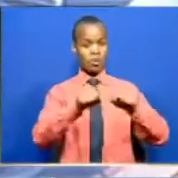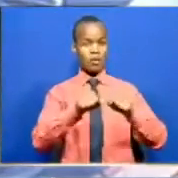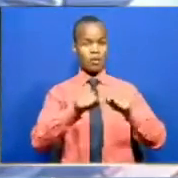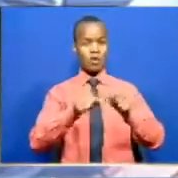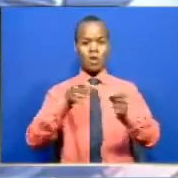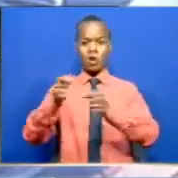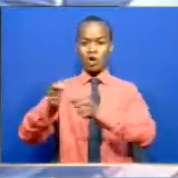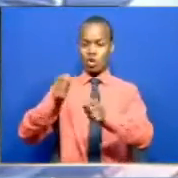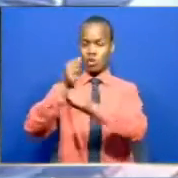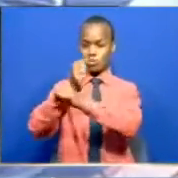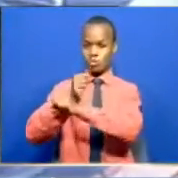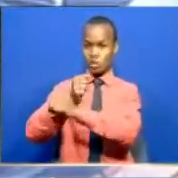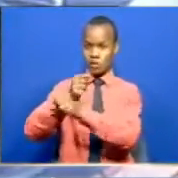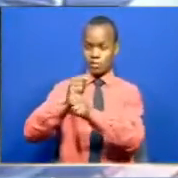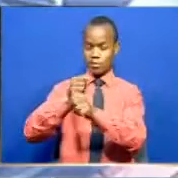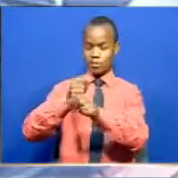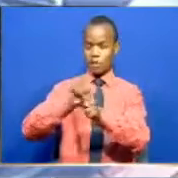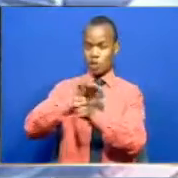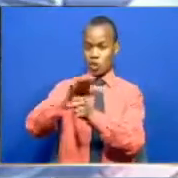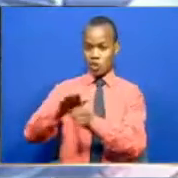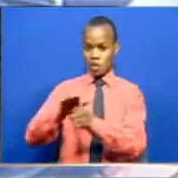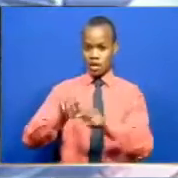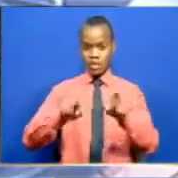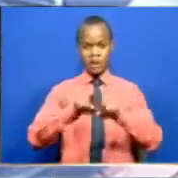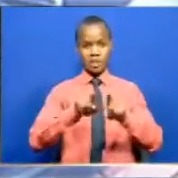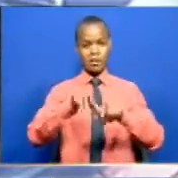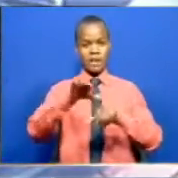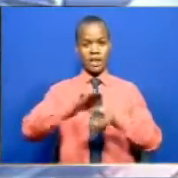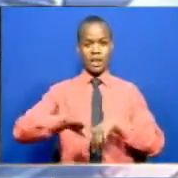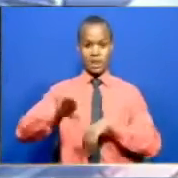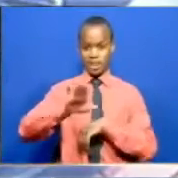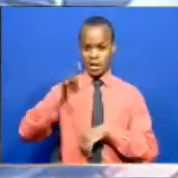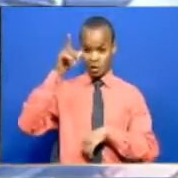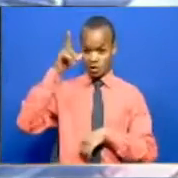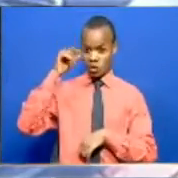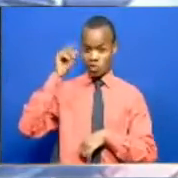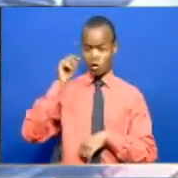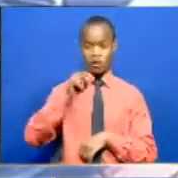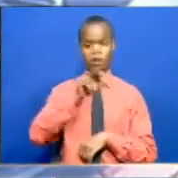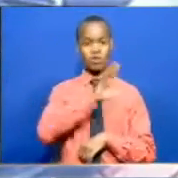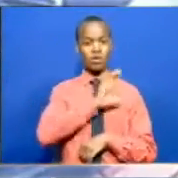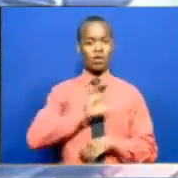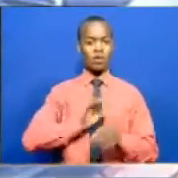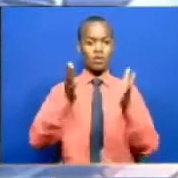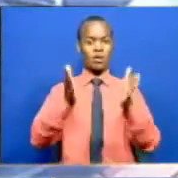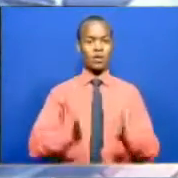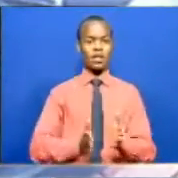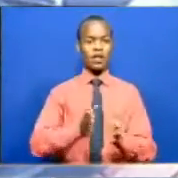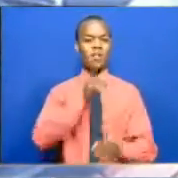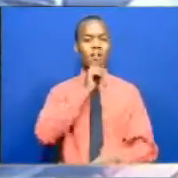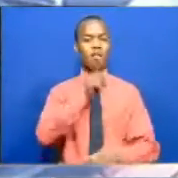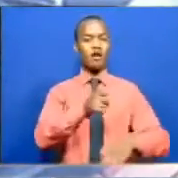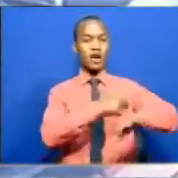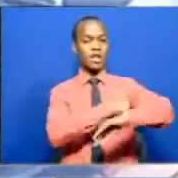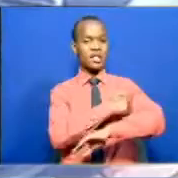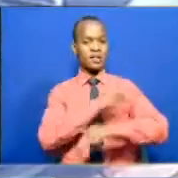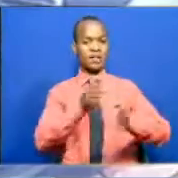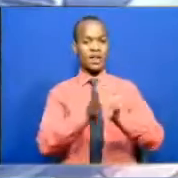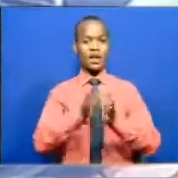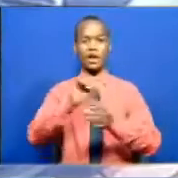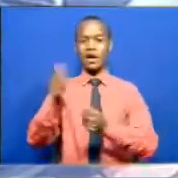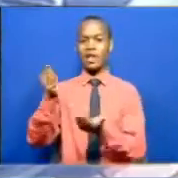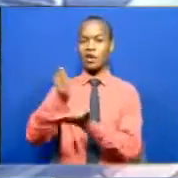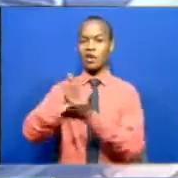coronavirus. To sustain this endeavor, Coast Regional Commissioner John Elungata has directed chiefs and other administration